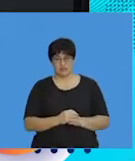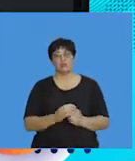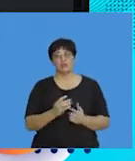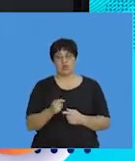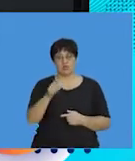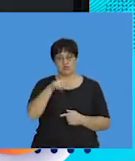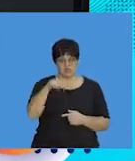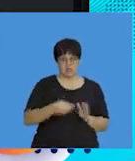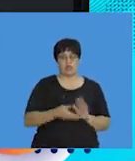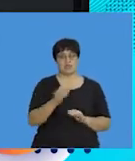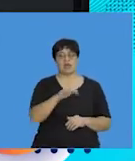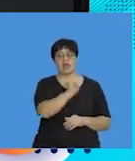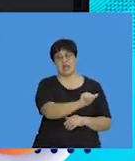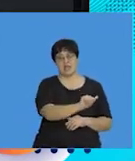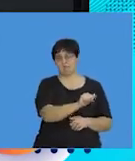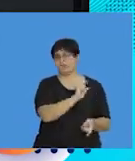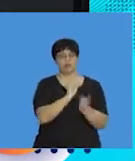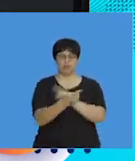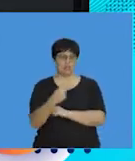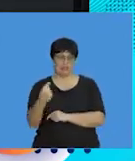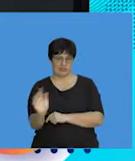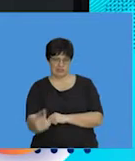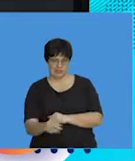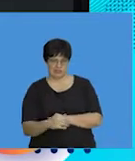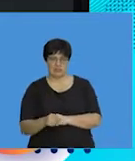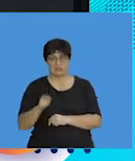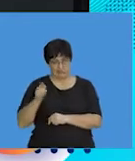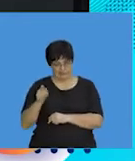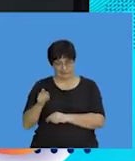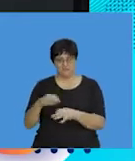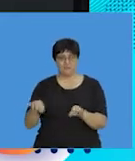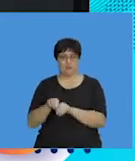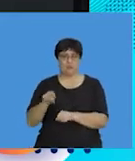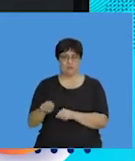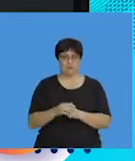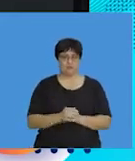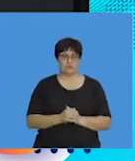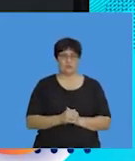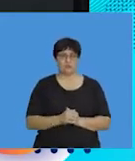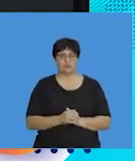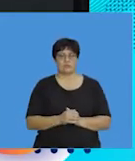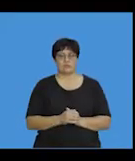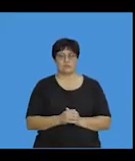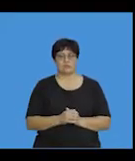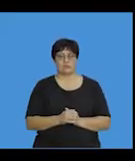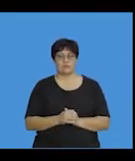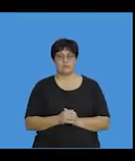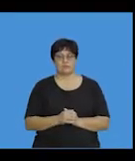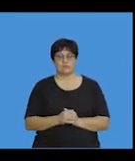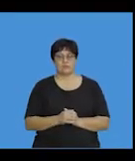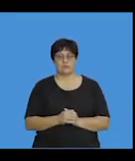of motion, we keep the acceleration as an a. We don't change it to a g, but it's that value.